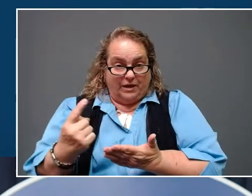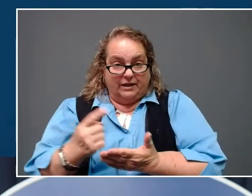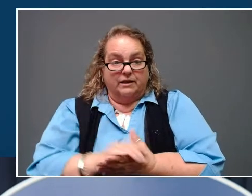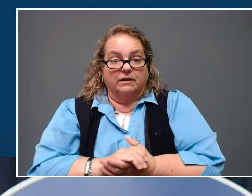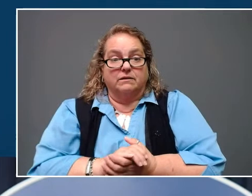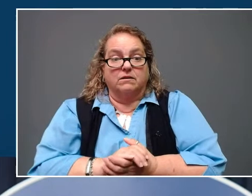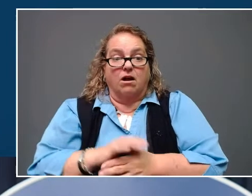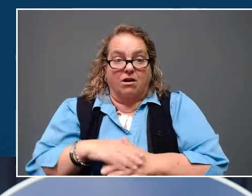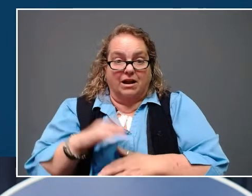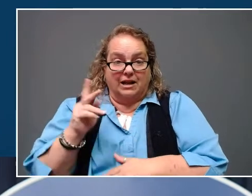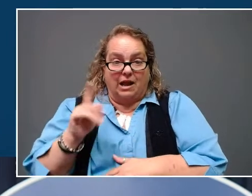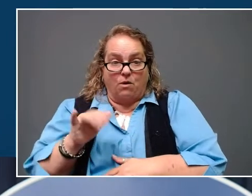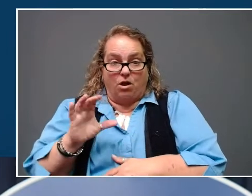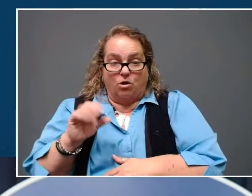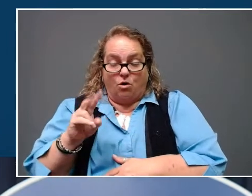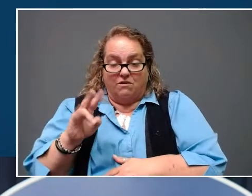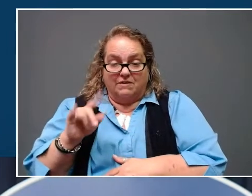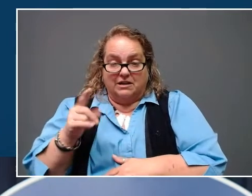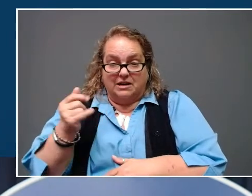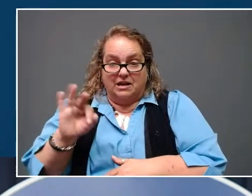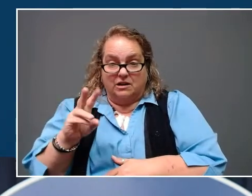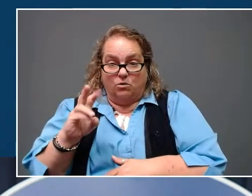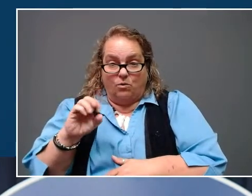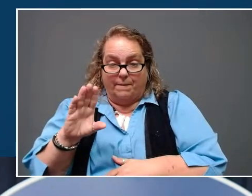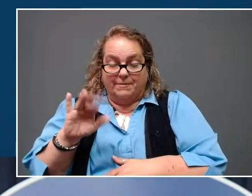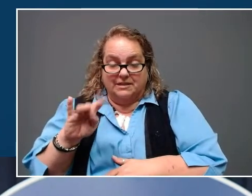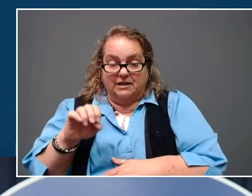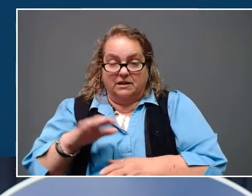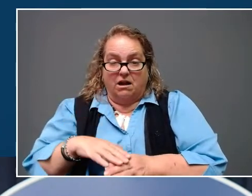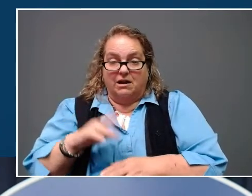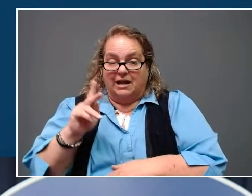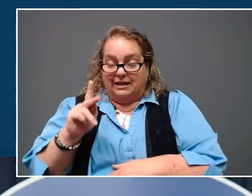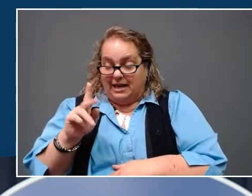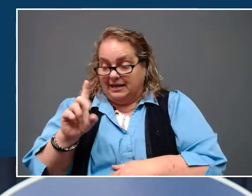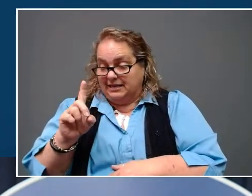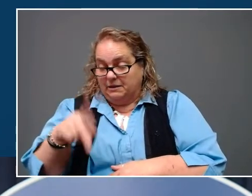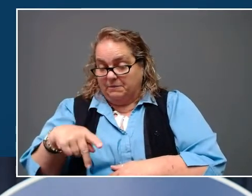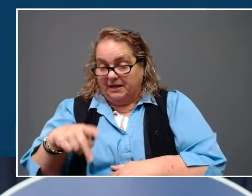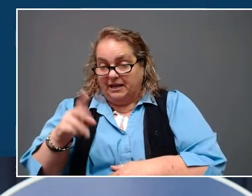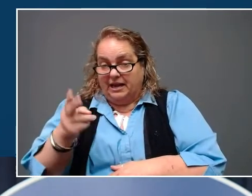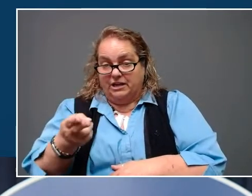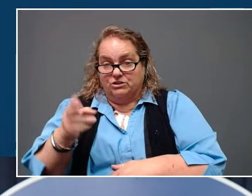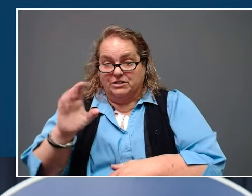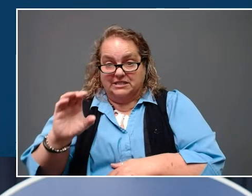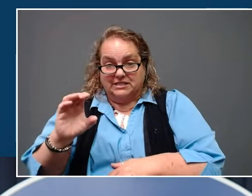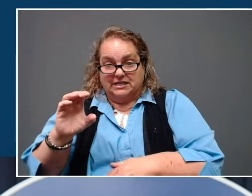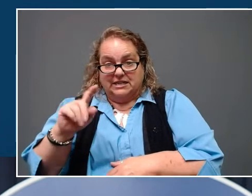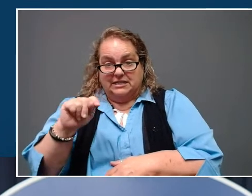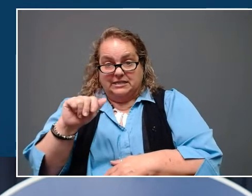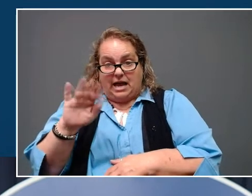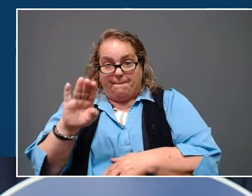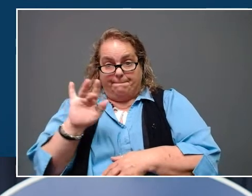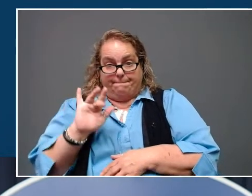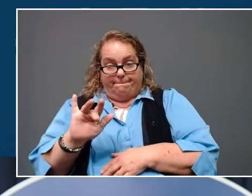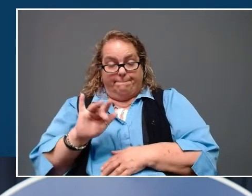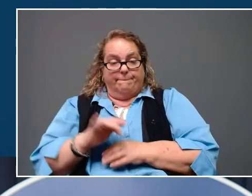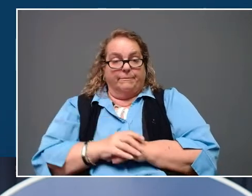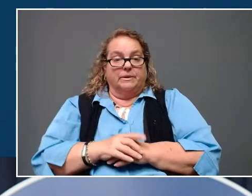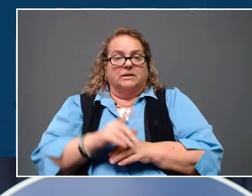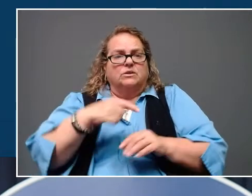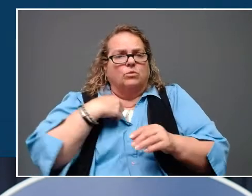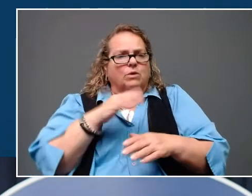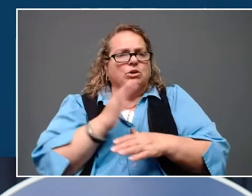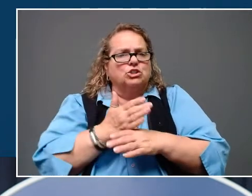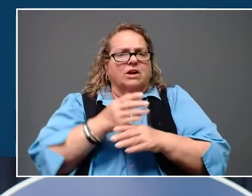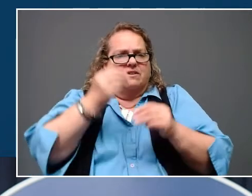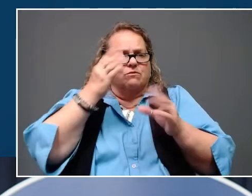KY COVID-19 website on the KDPH data tab. We want to share this information just as transparency and so you know what we're